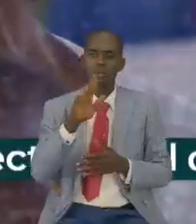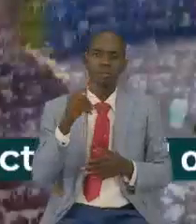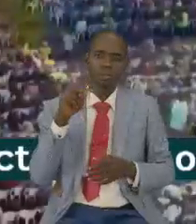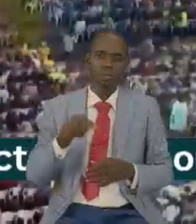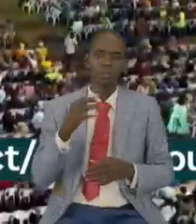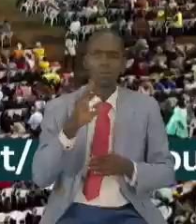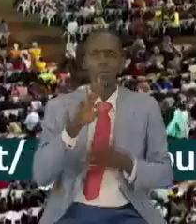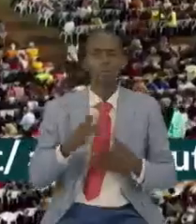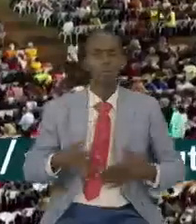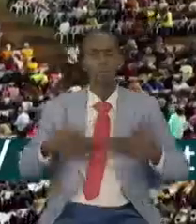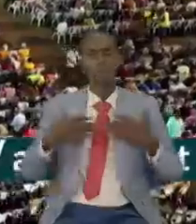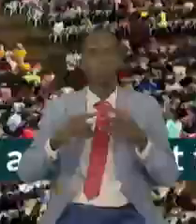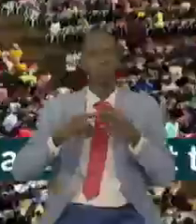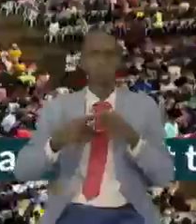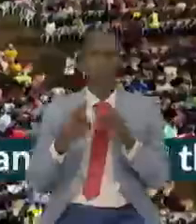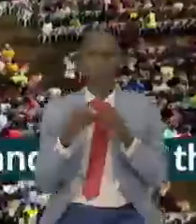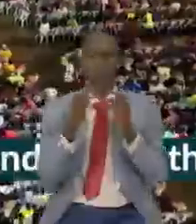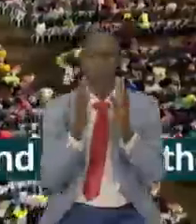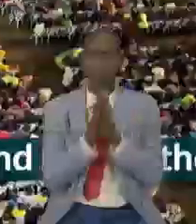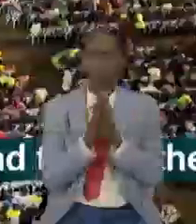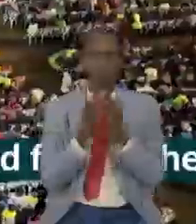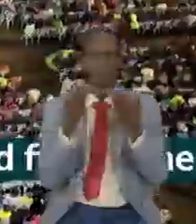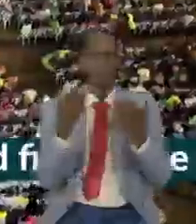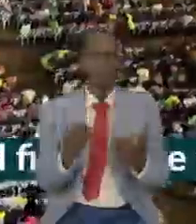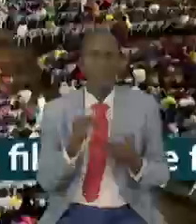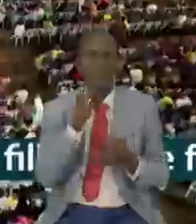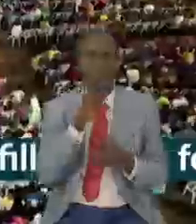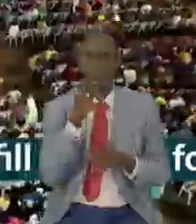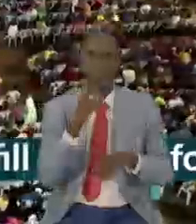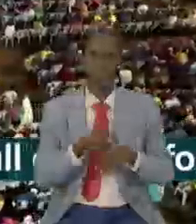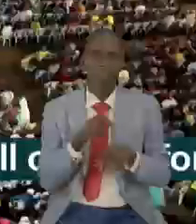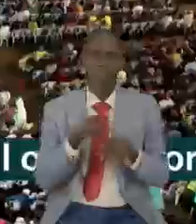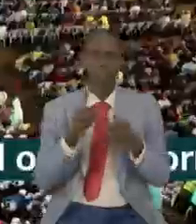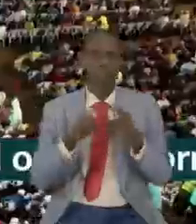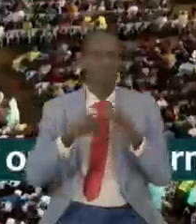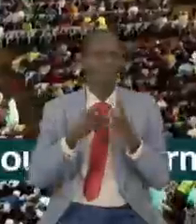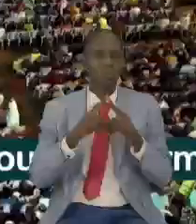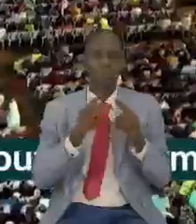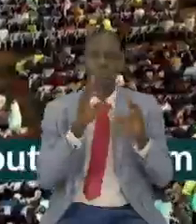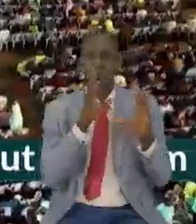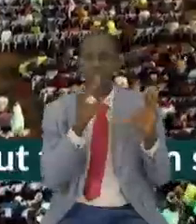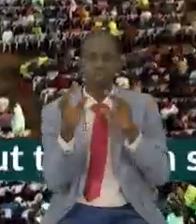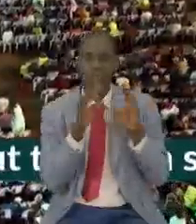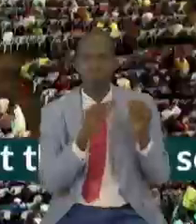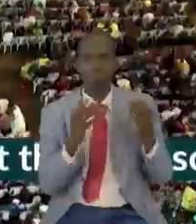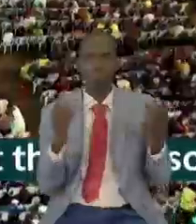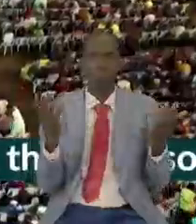check up, get them properly. Don't be careless, be careful. That's why the pastor took